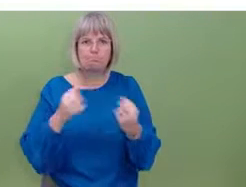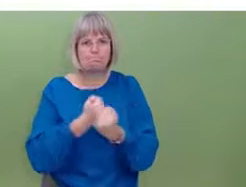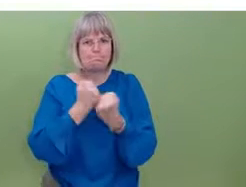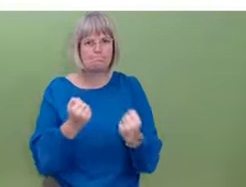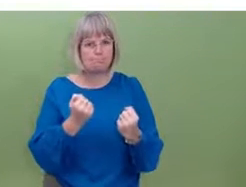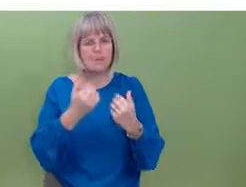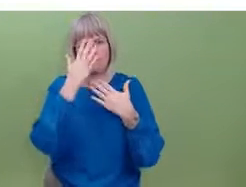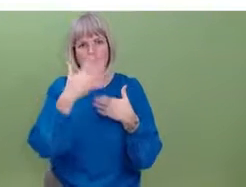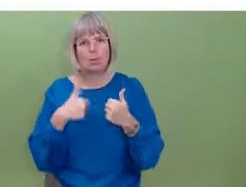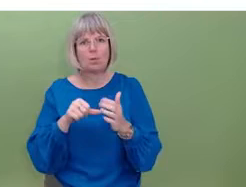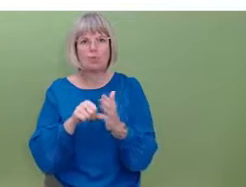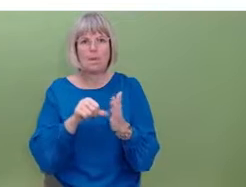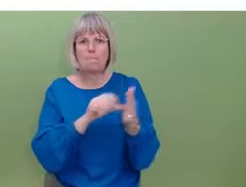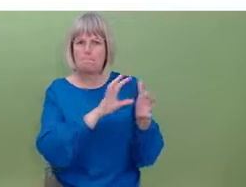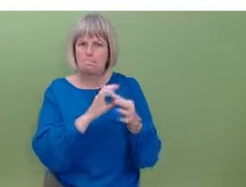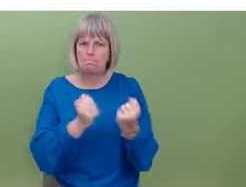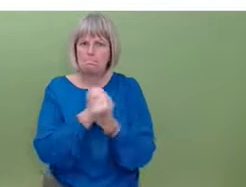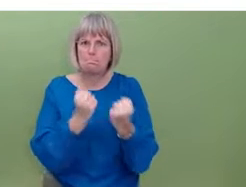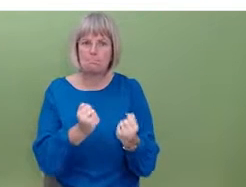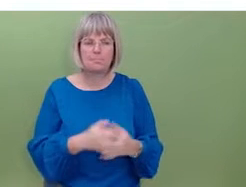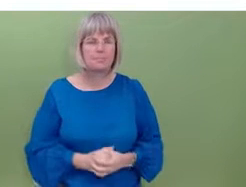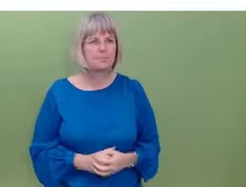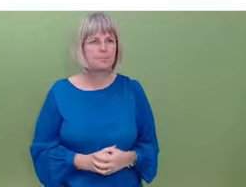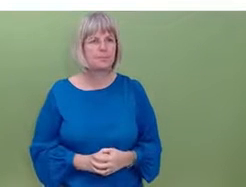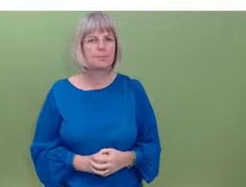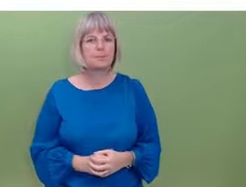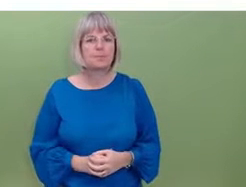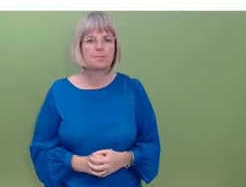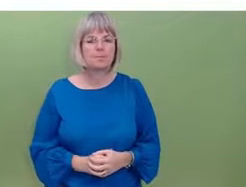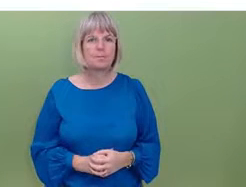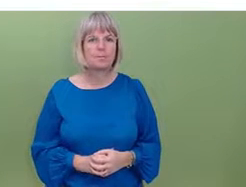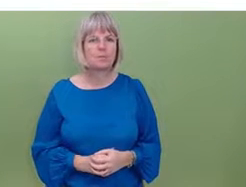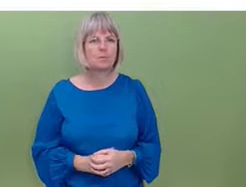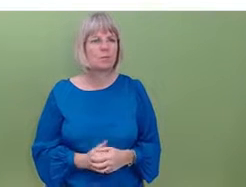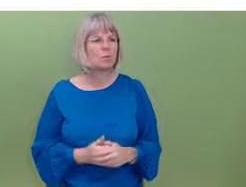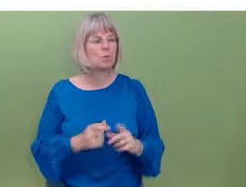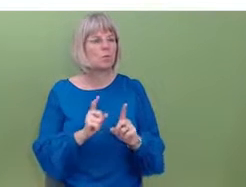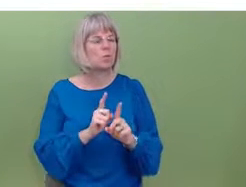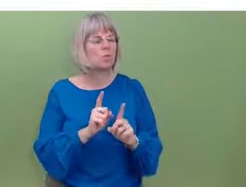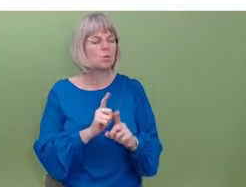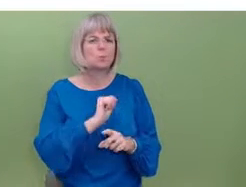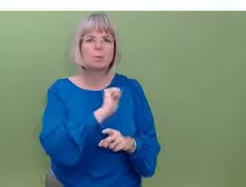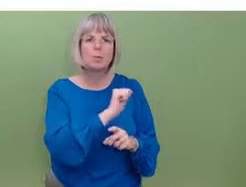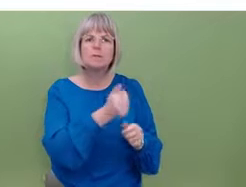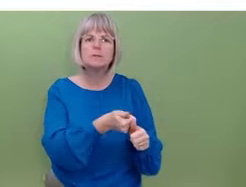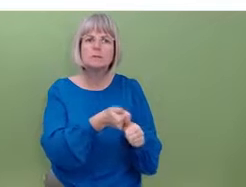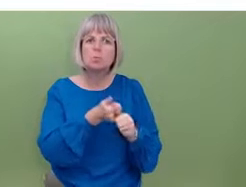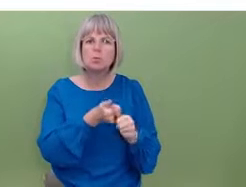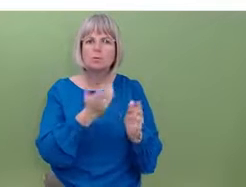health problems. Also, that support from schools